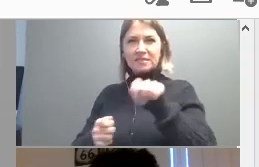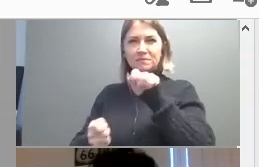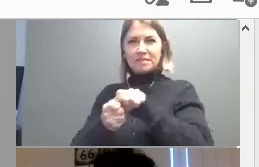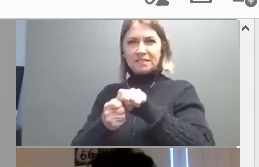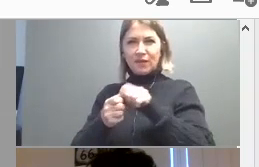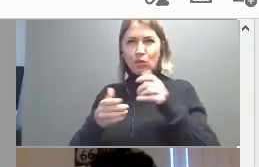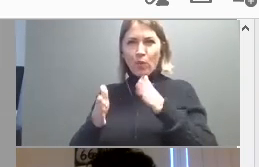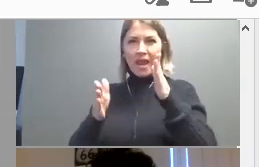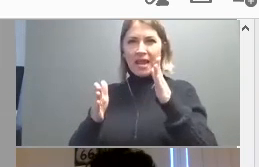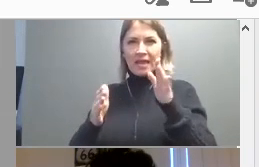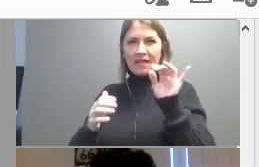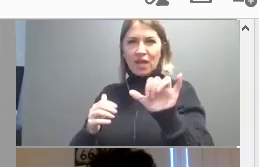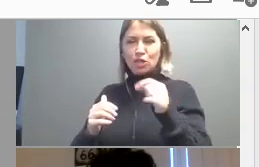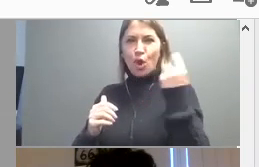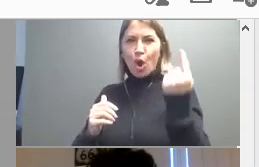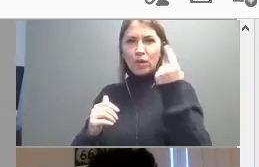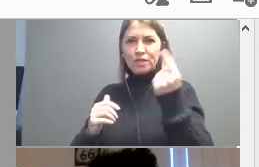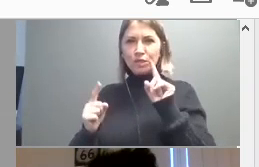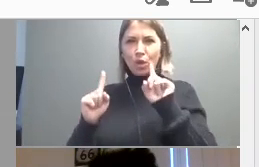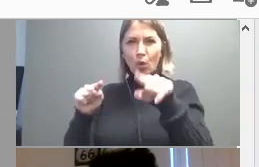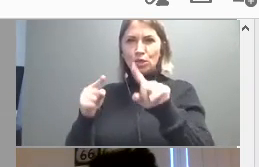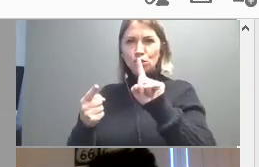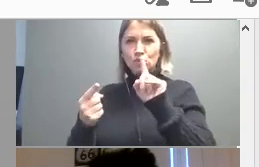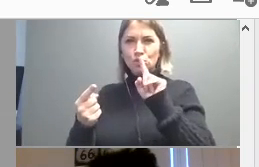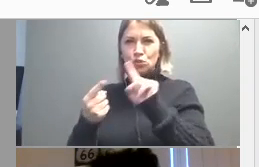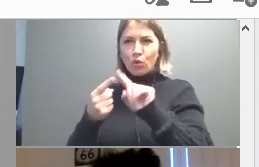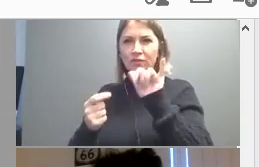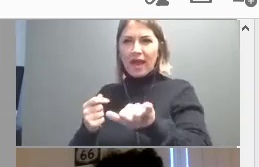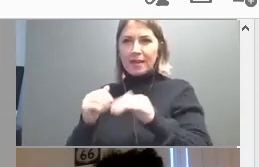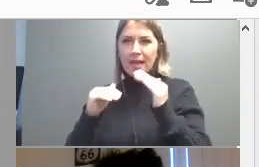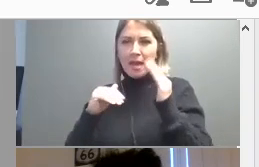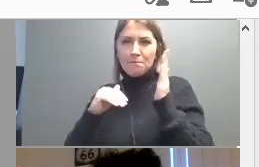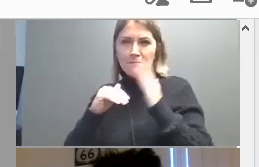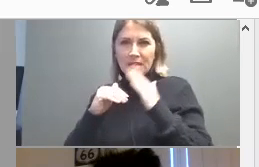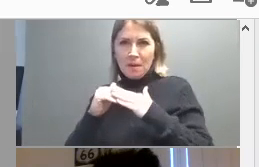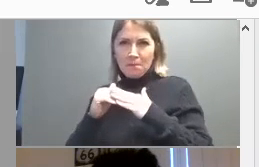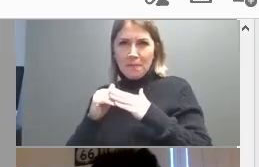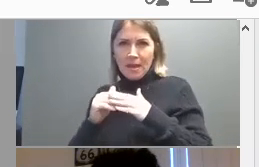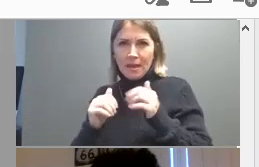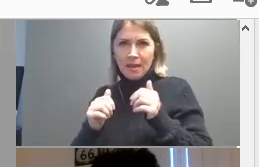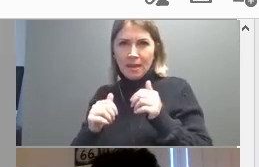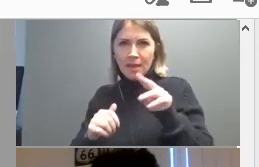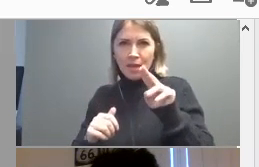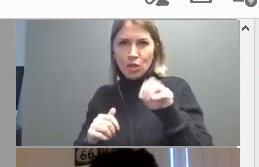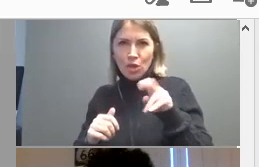where you're always going towards that minimum. You're always picking the node on the minimum path.